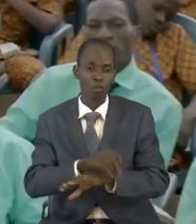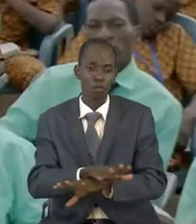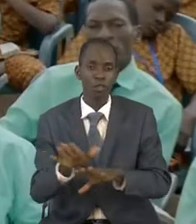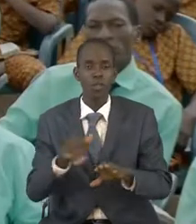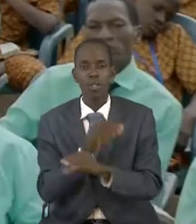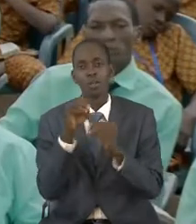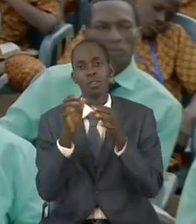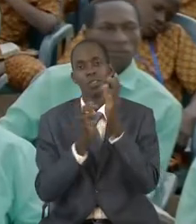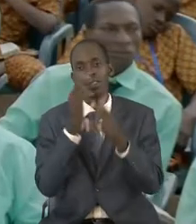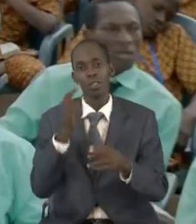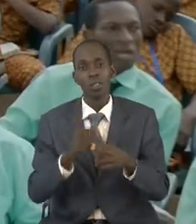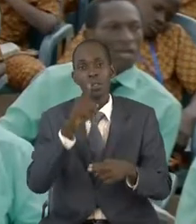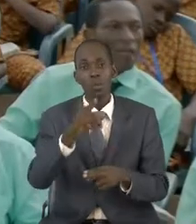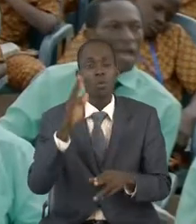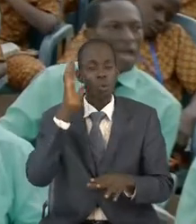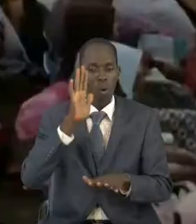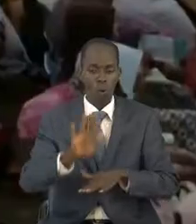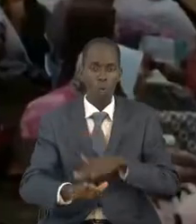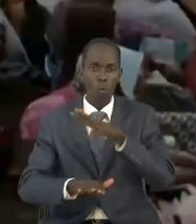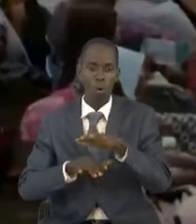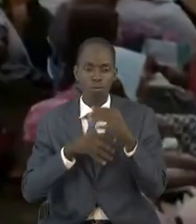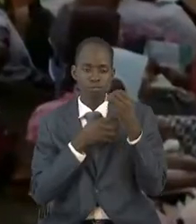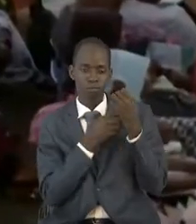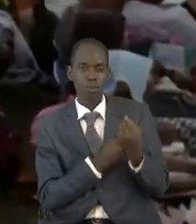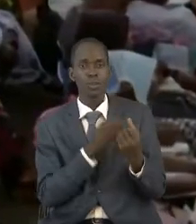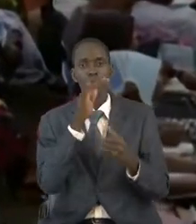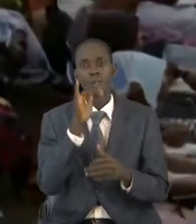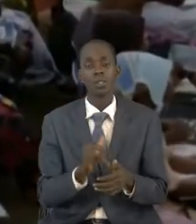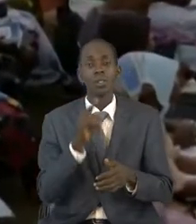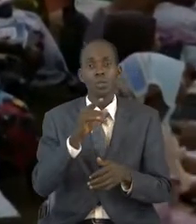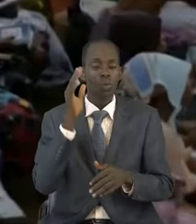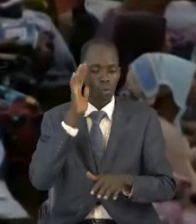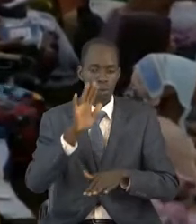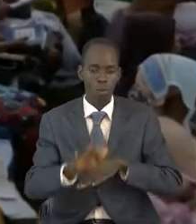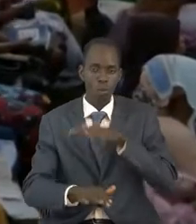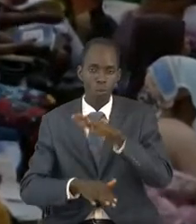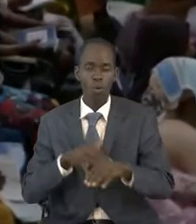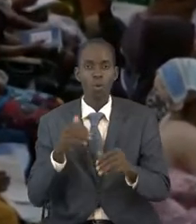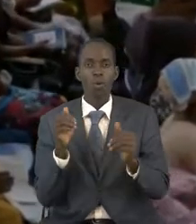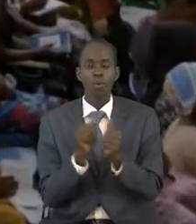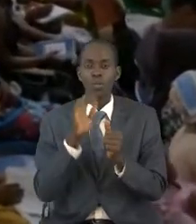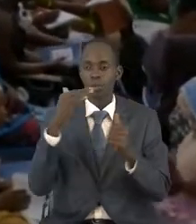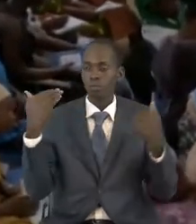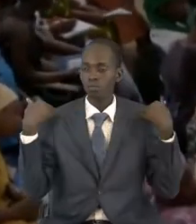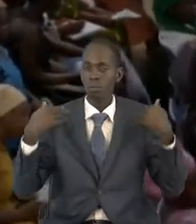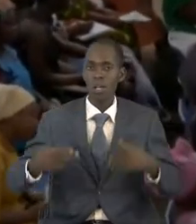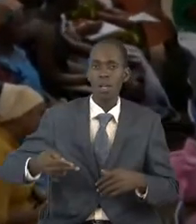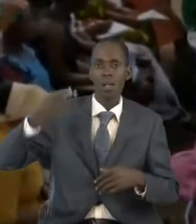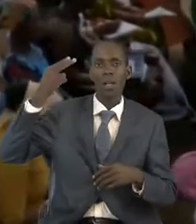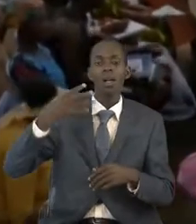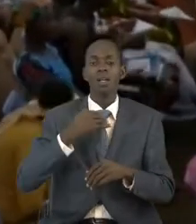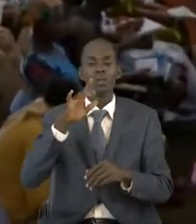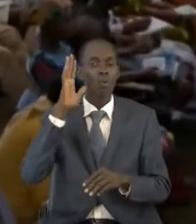will walk courageously. You will walk gallantly. And you will walk with real